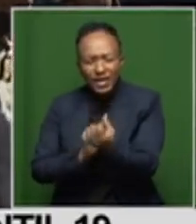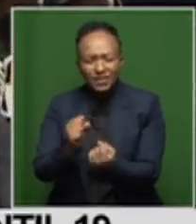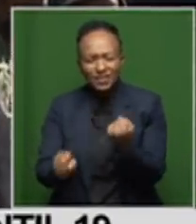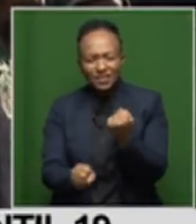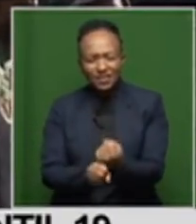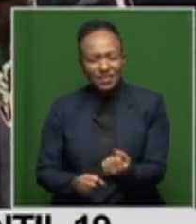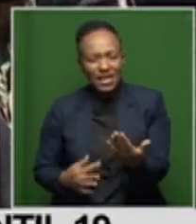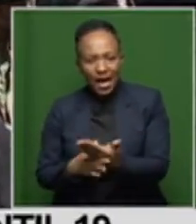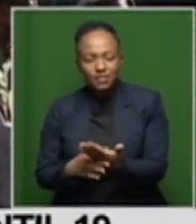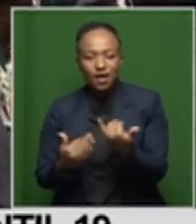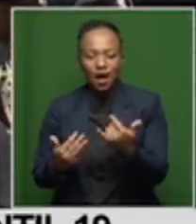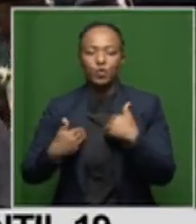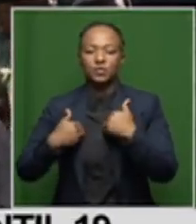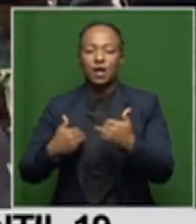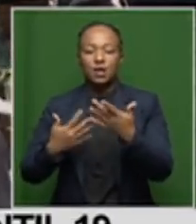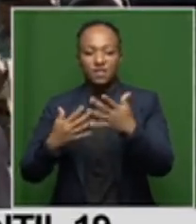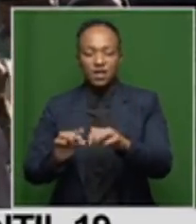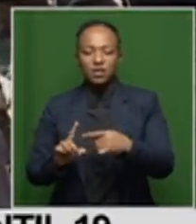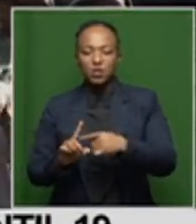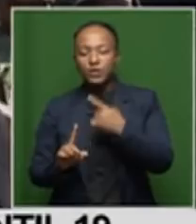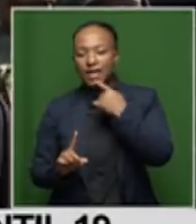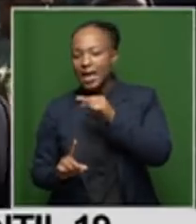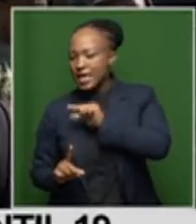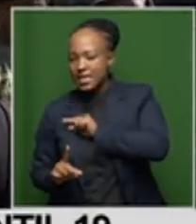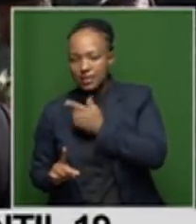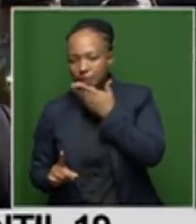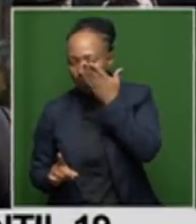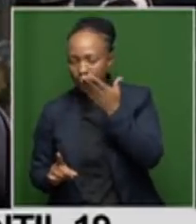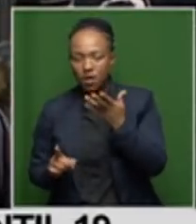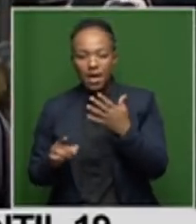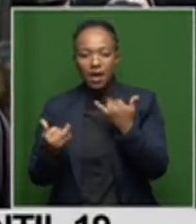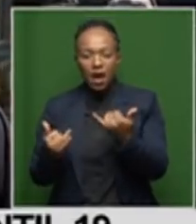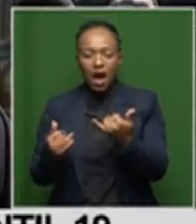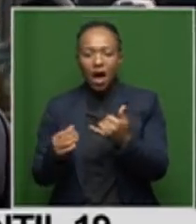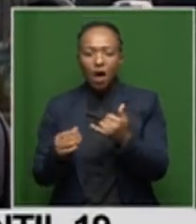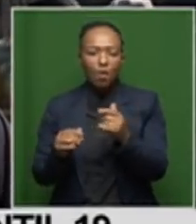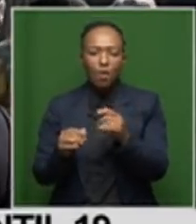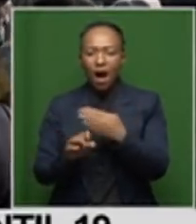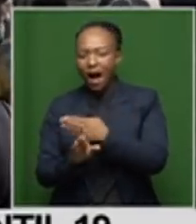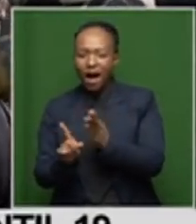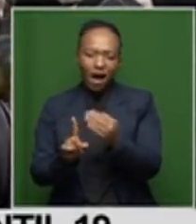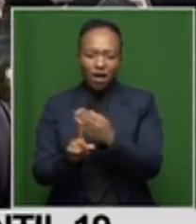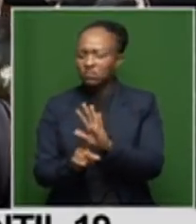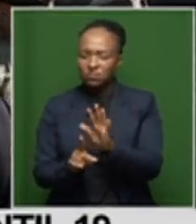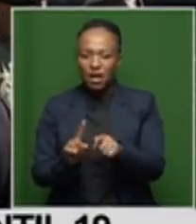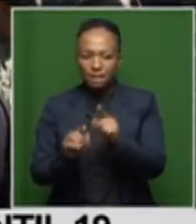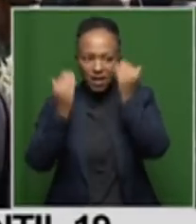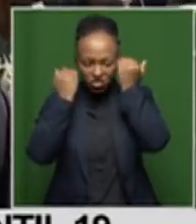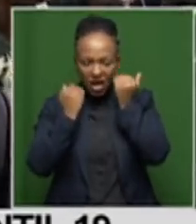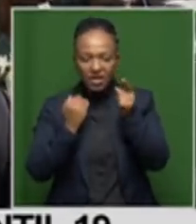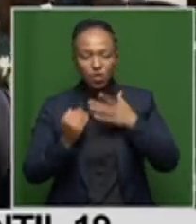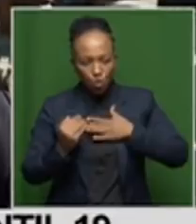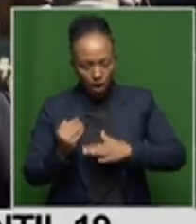have pleaded, and we have now a trial judge. So we are not going to be juggling things around. We have a judge whose sole interest is to